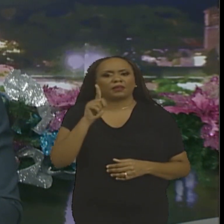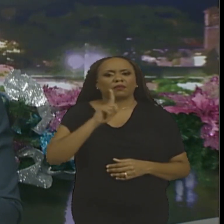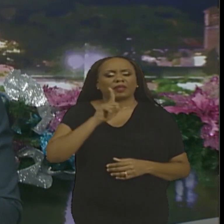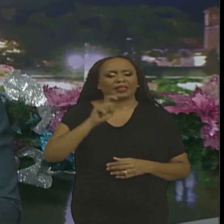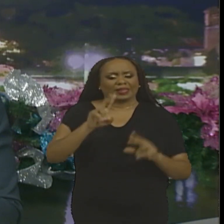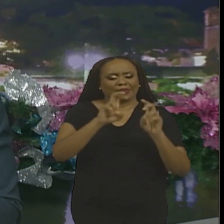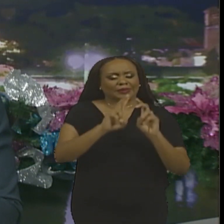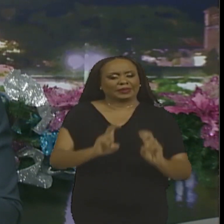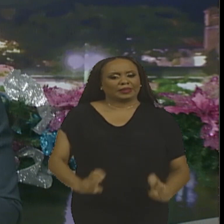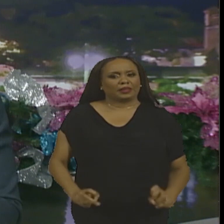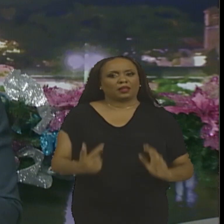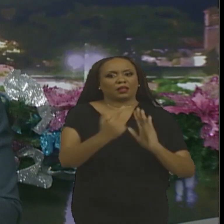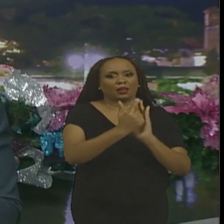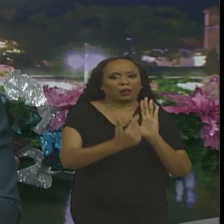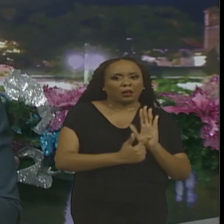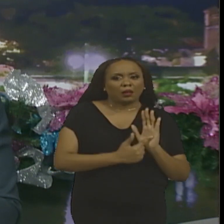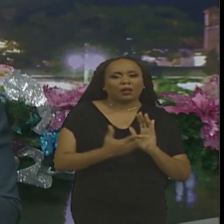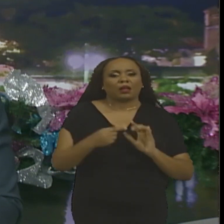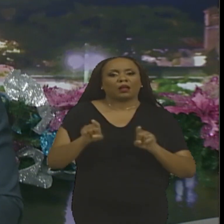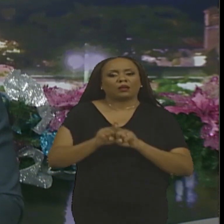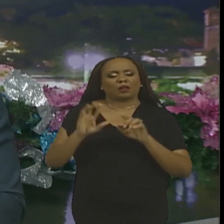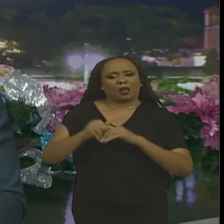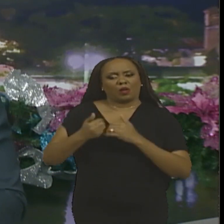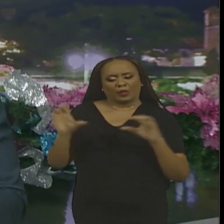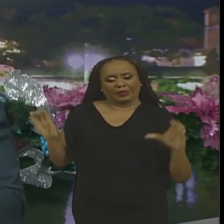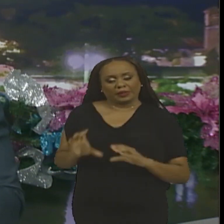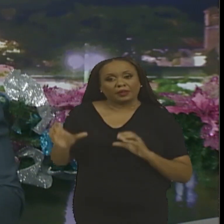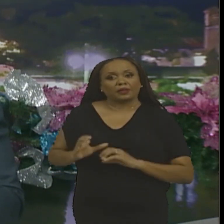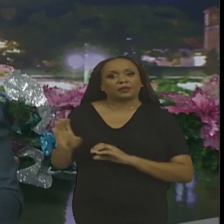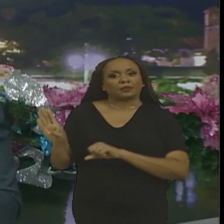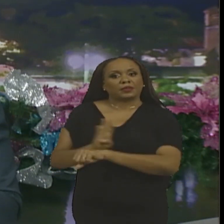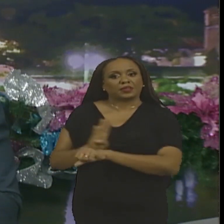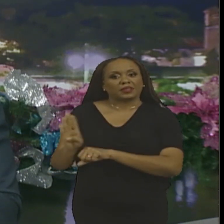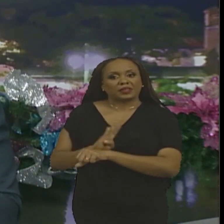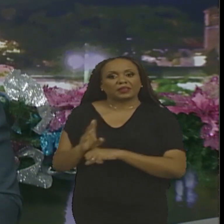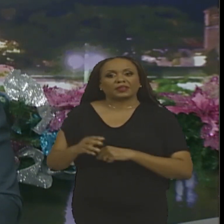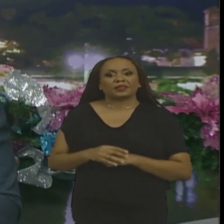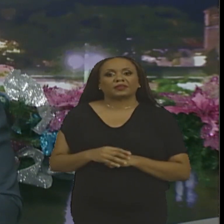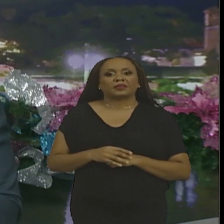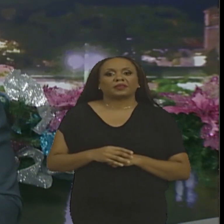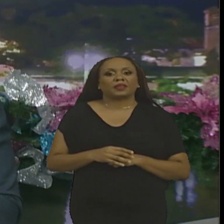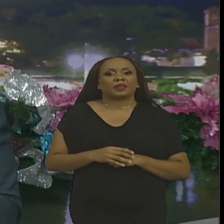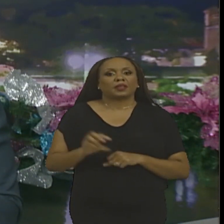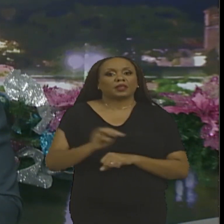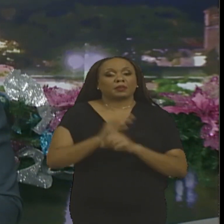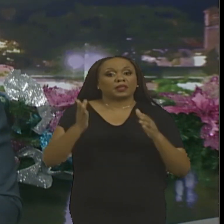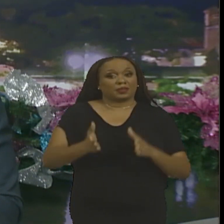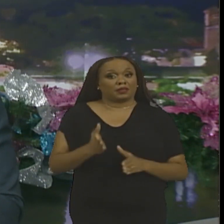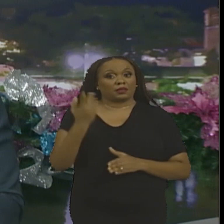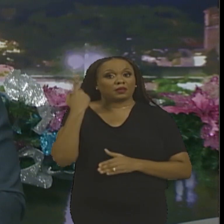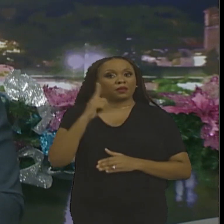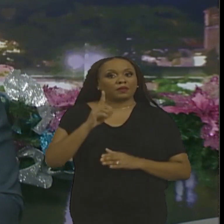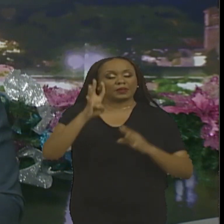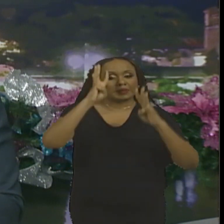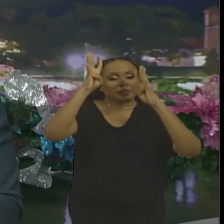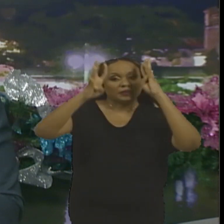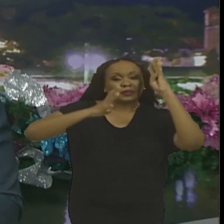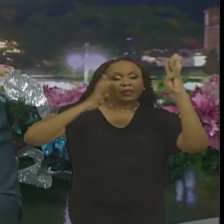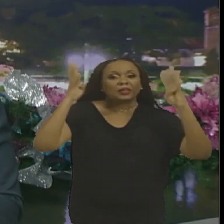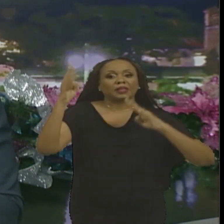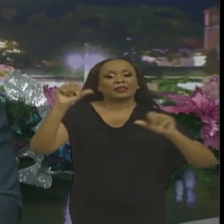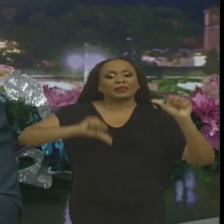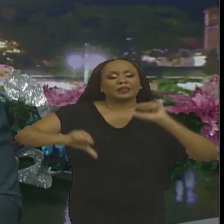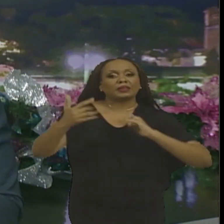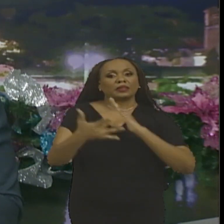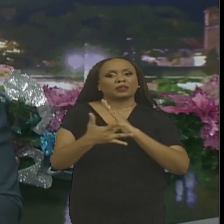at legislation, but business facilitation as well. Minister of Innovation, Science and Smart Technology, Senator Kay McConney, says improving the